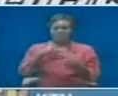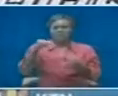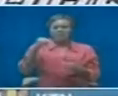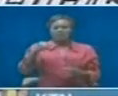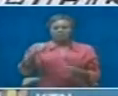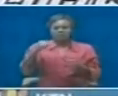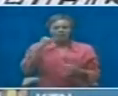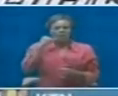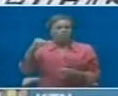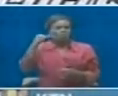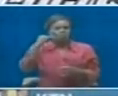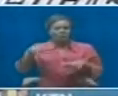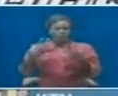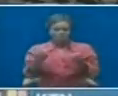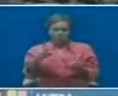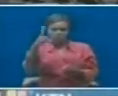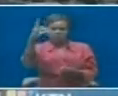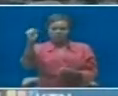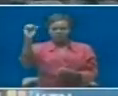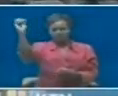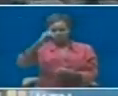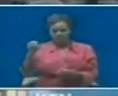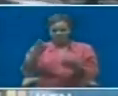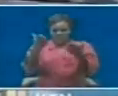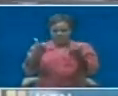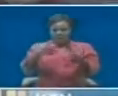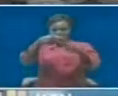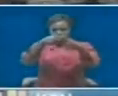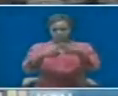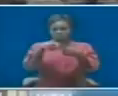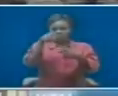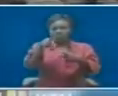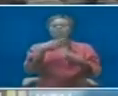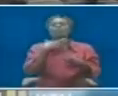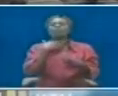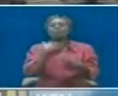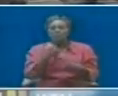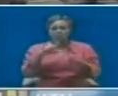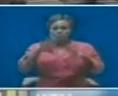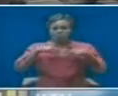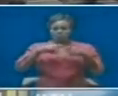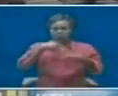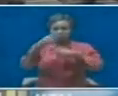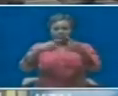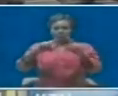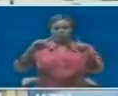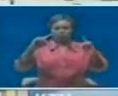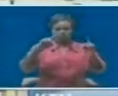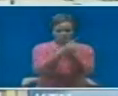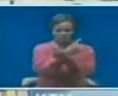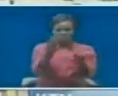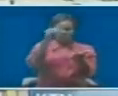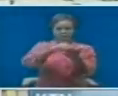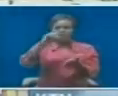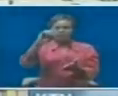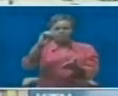being utilized at around 25%. Eveready is now biting the proverbial bullet and beginning the process of re-engineering itself. First